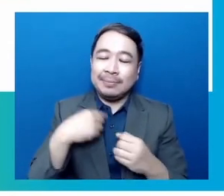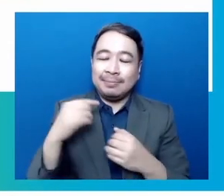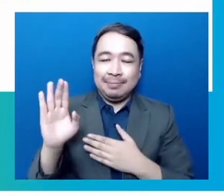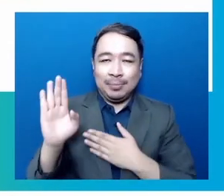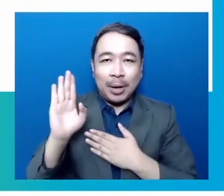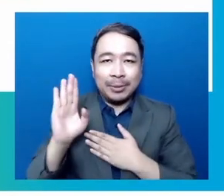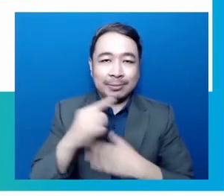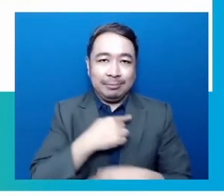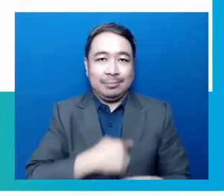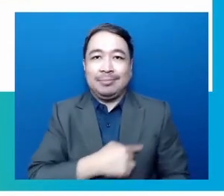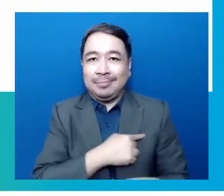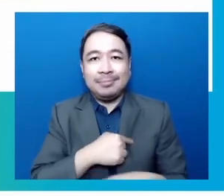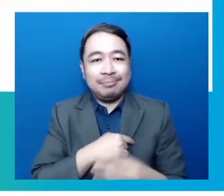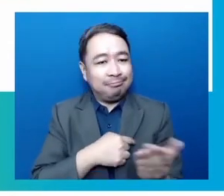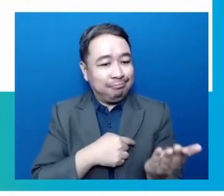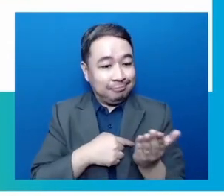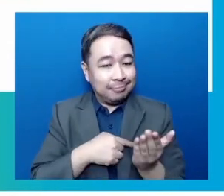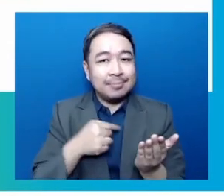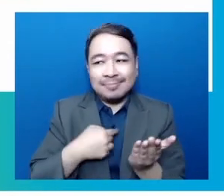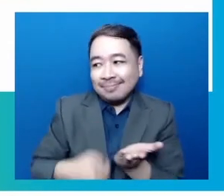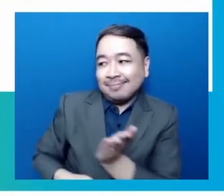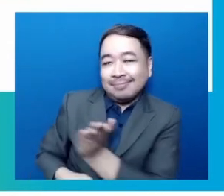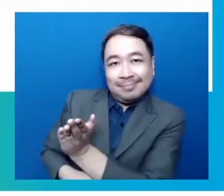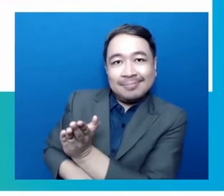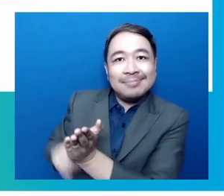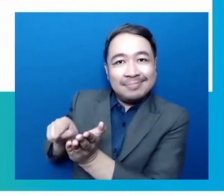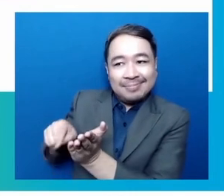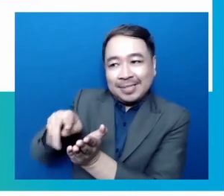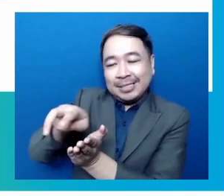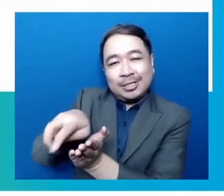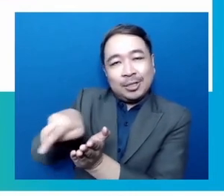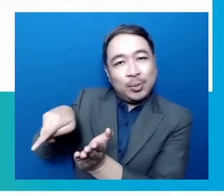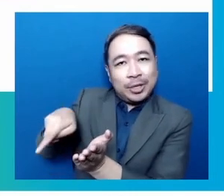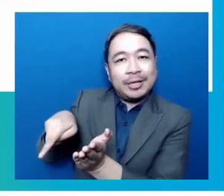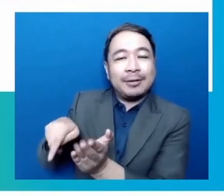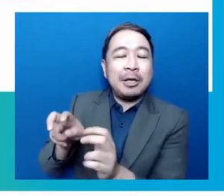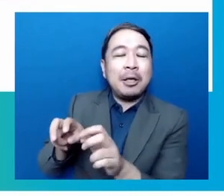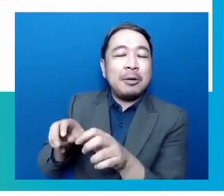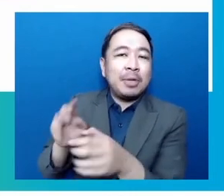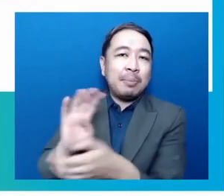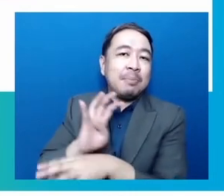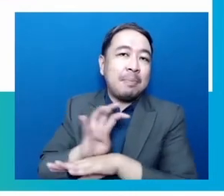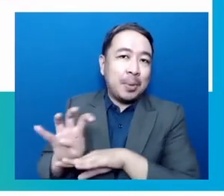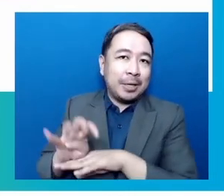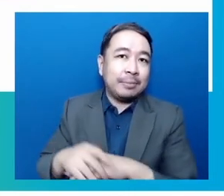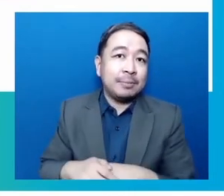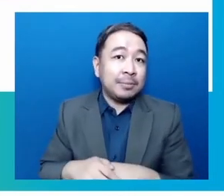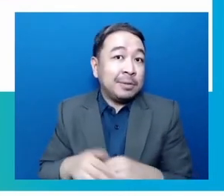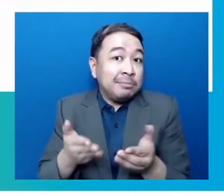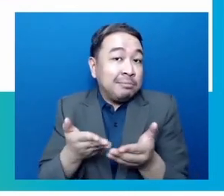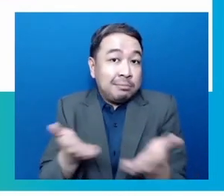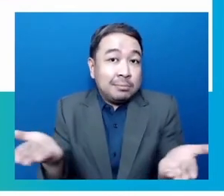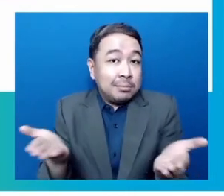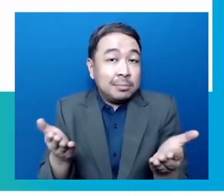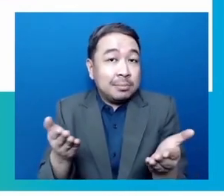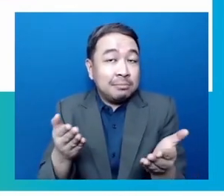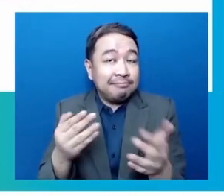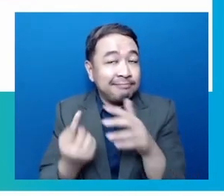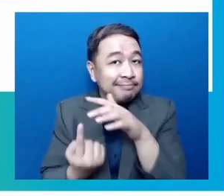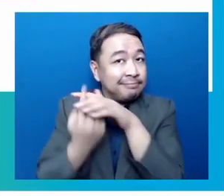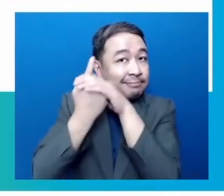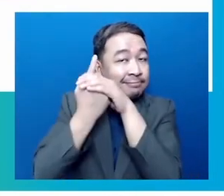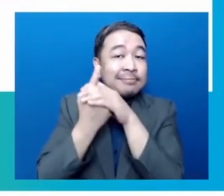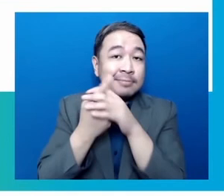If you want to come up with additional ideas or recommendations, ADB is always open to receiving